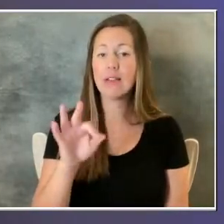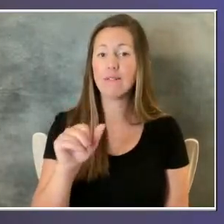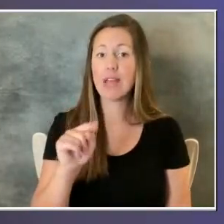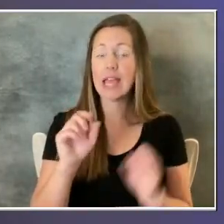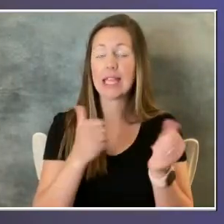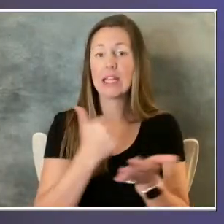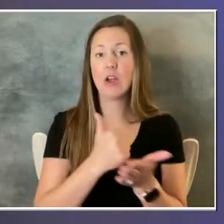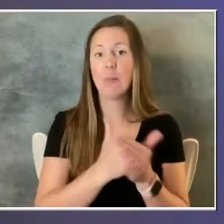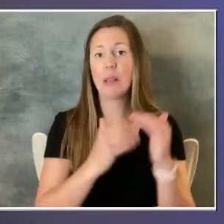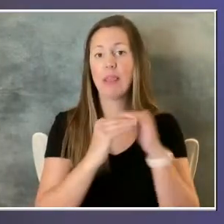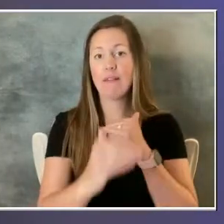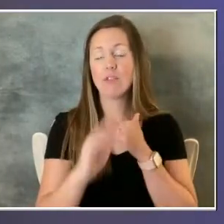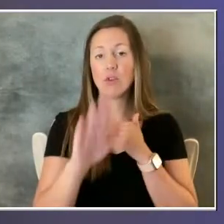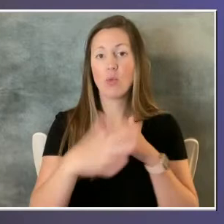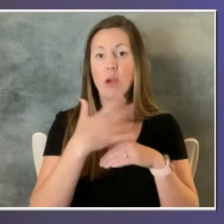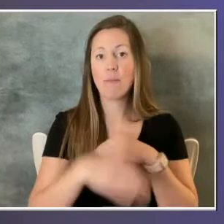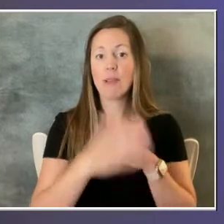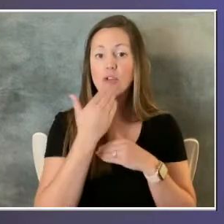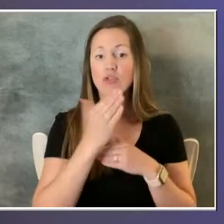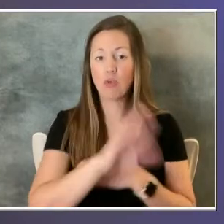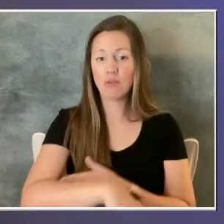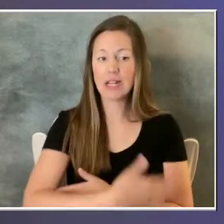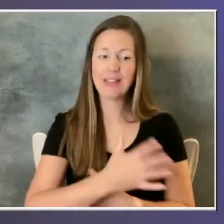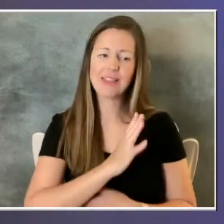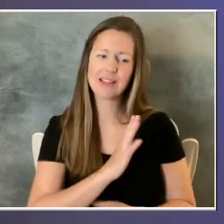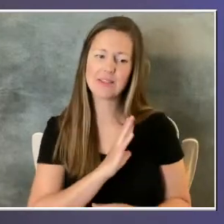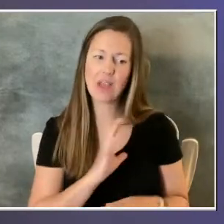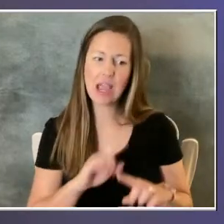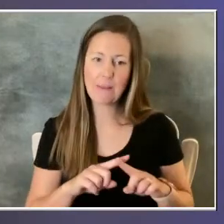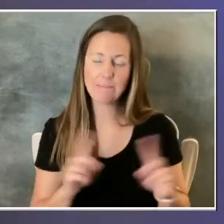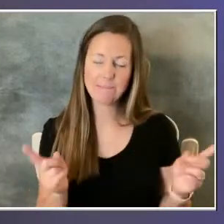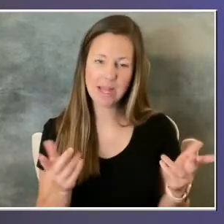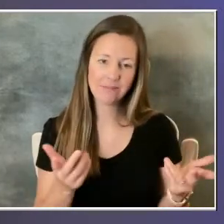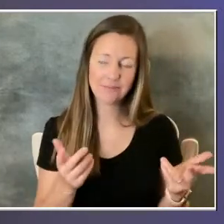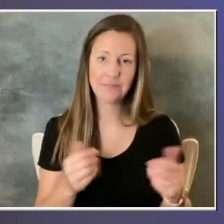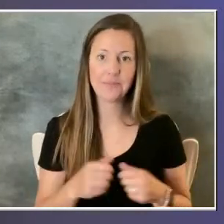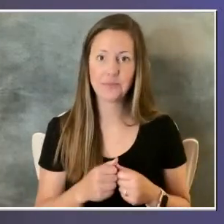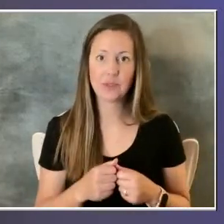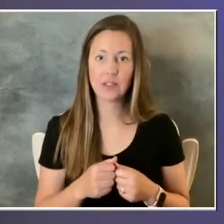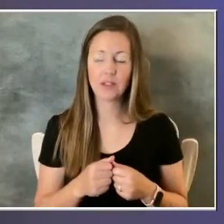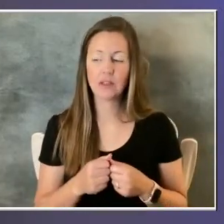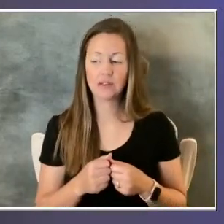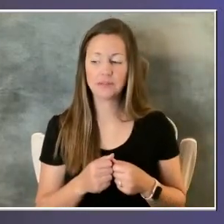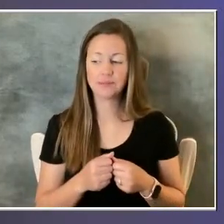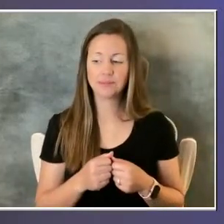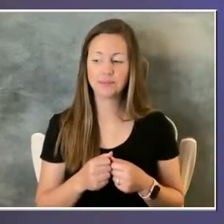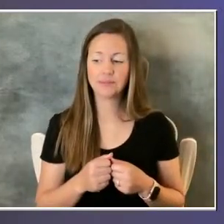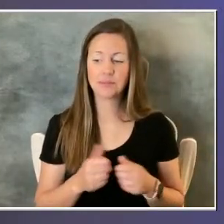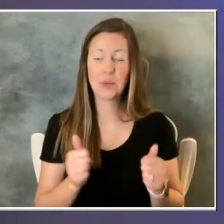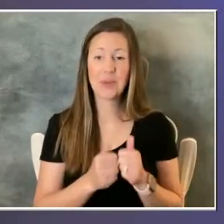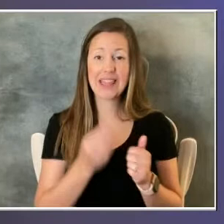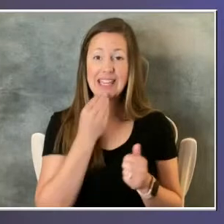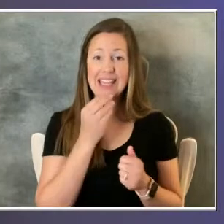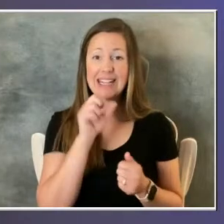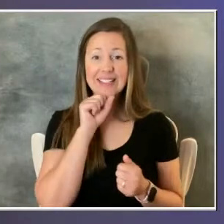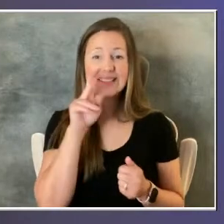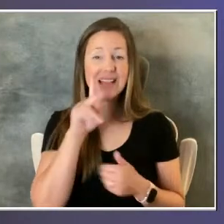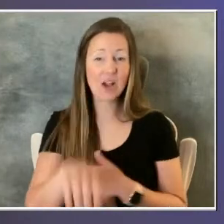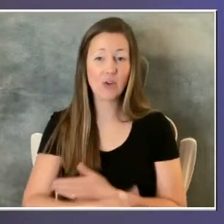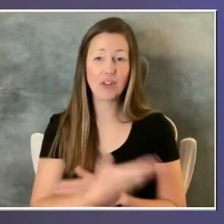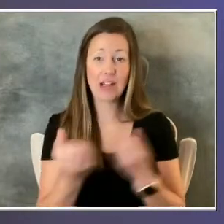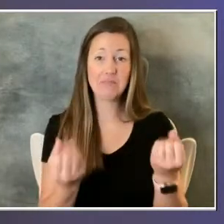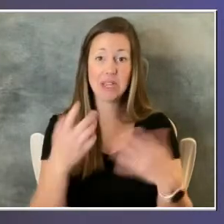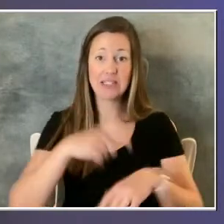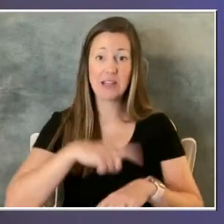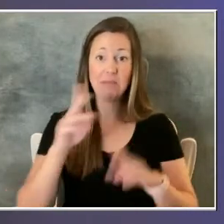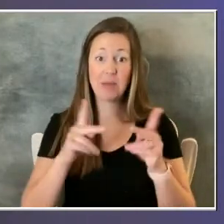And that's absolutely fine. But the things about eating snack overnight, it's a lot of time people do because they fear that their